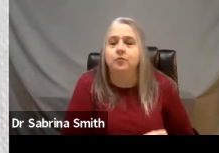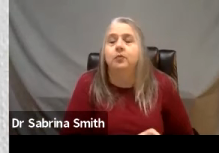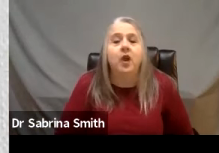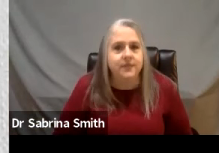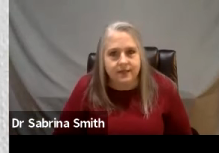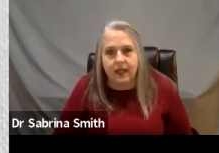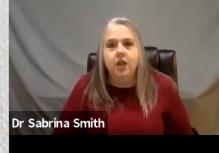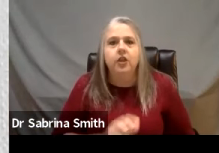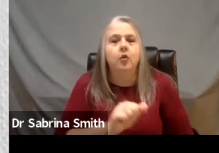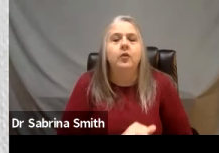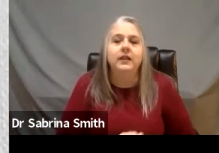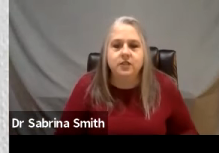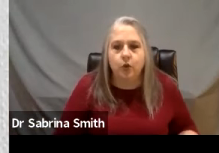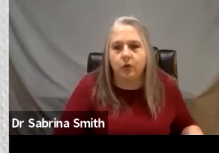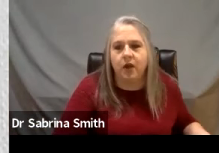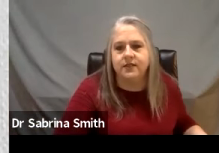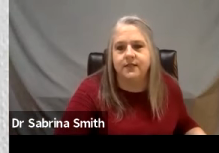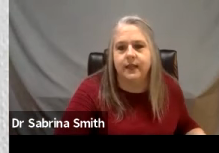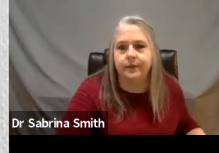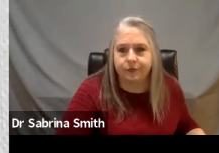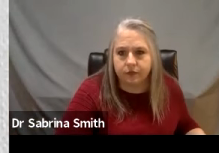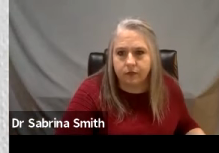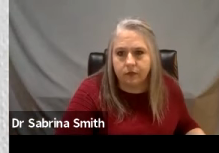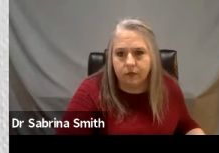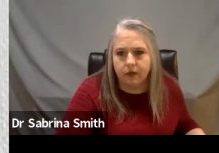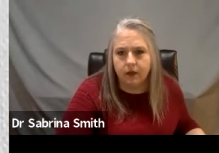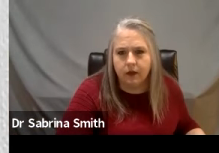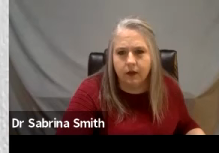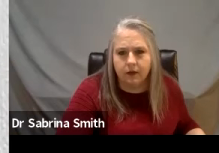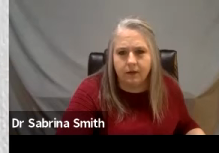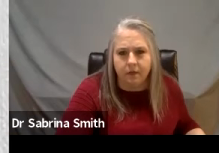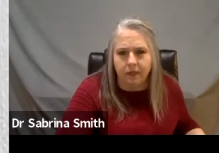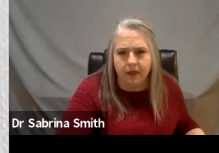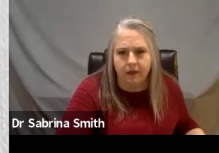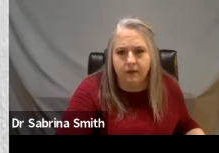down processing. You know, we needs to work on processing.